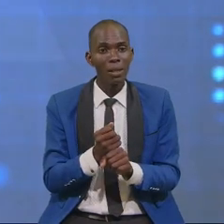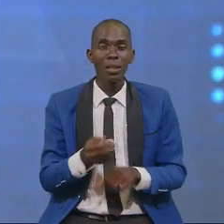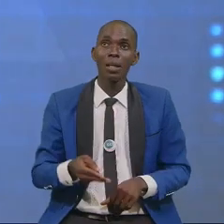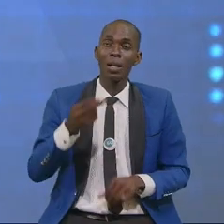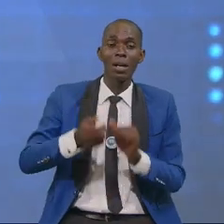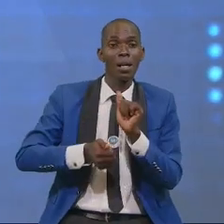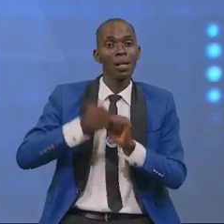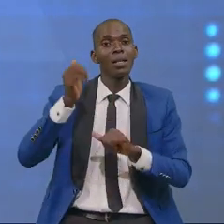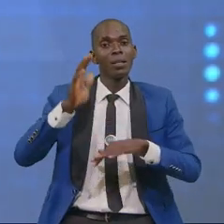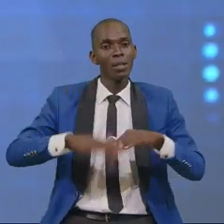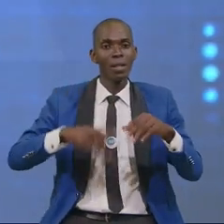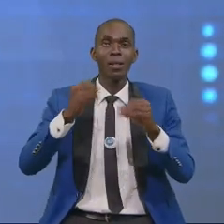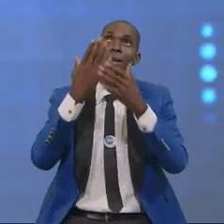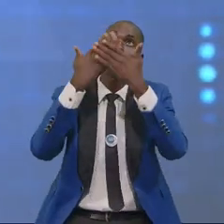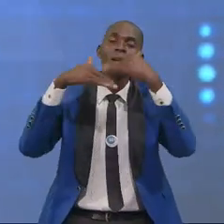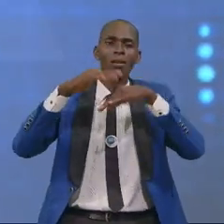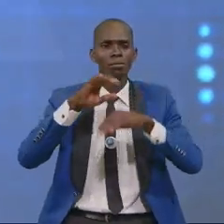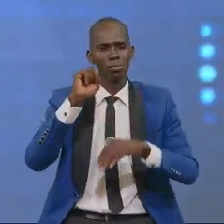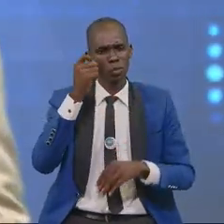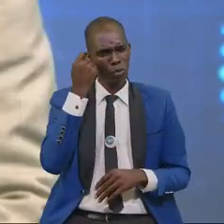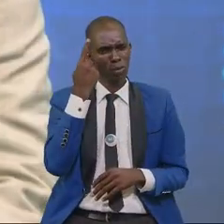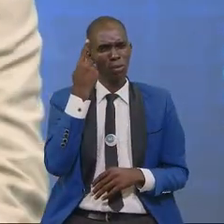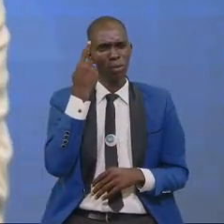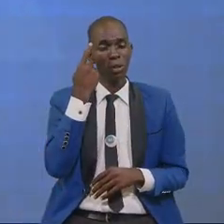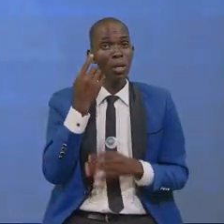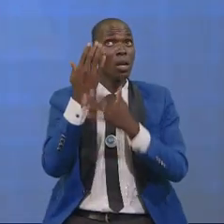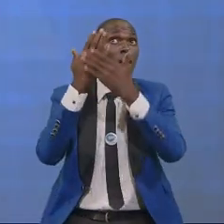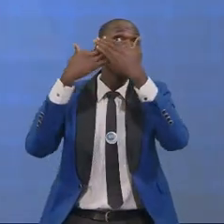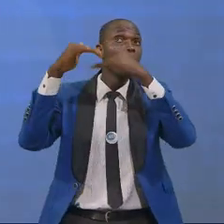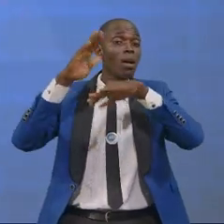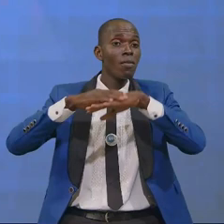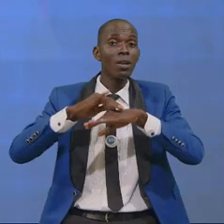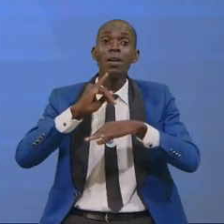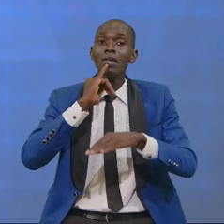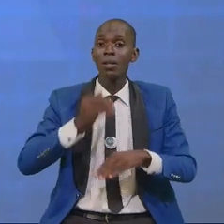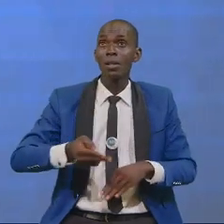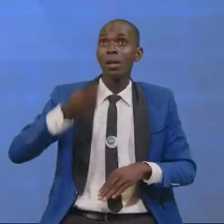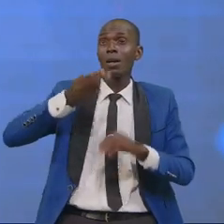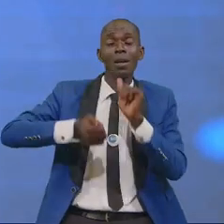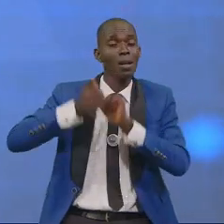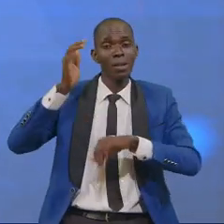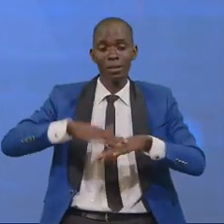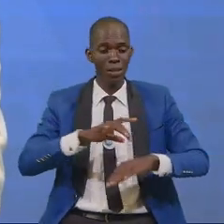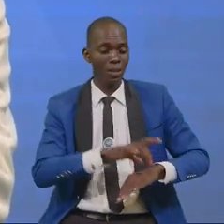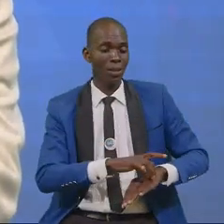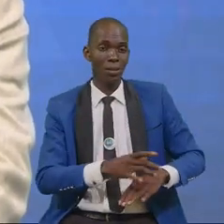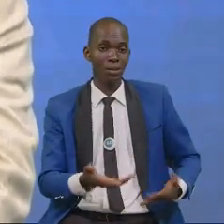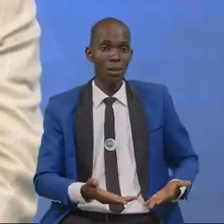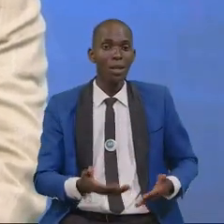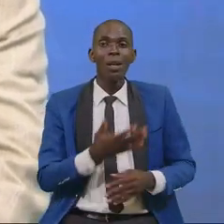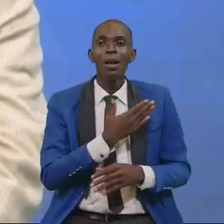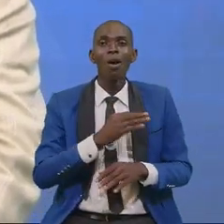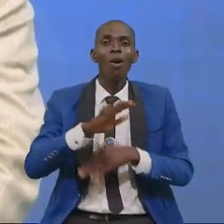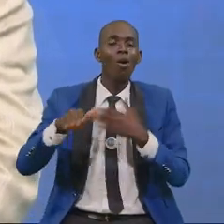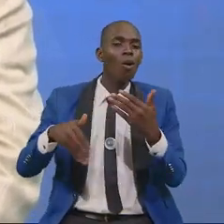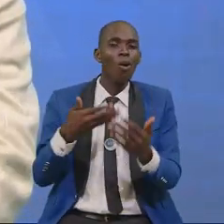than the heavens. You understand that? Heaven is higher than earth. And all those saints and all